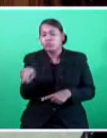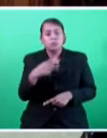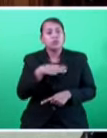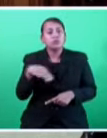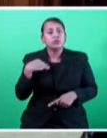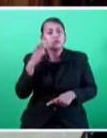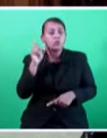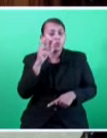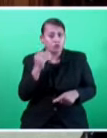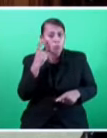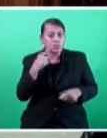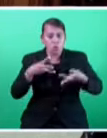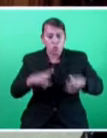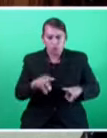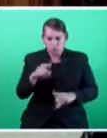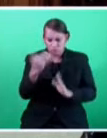in